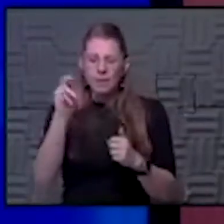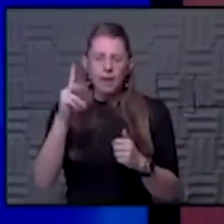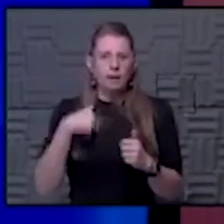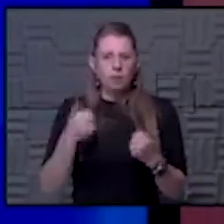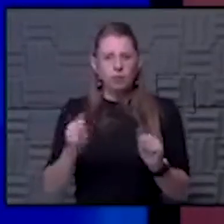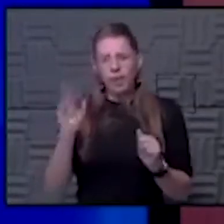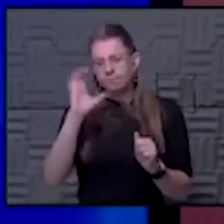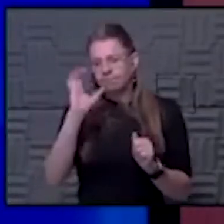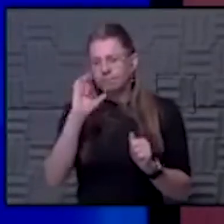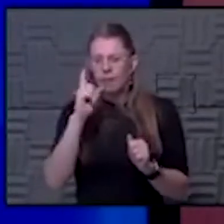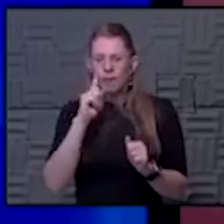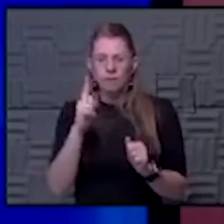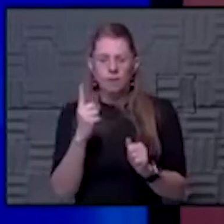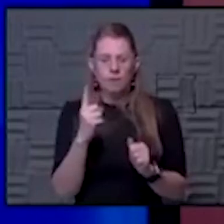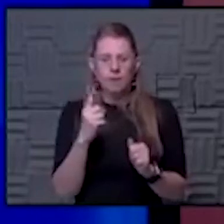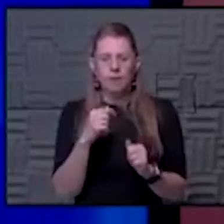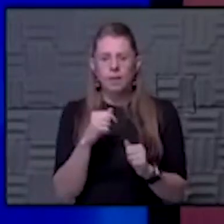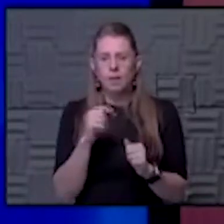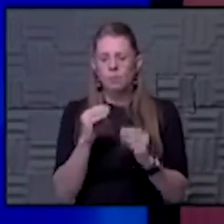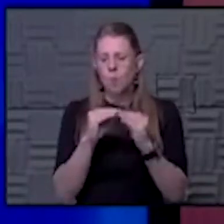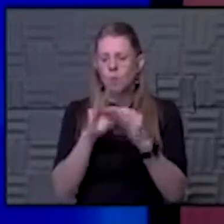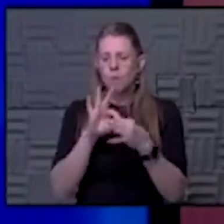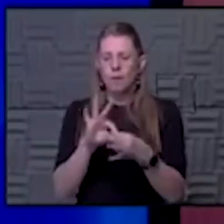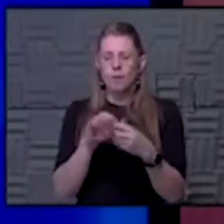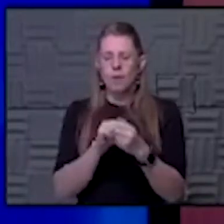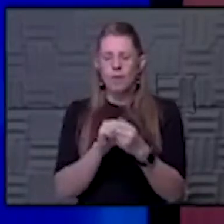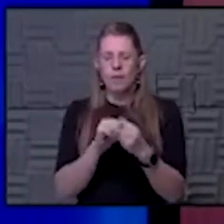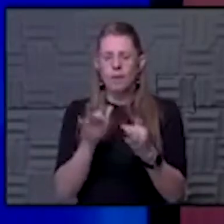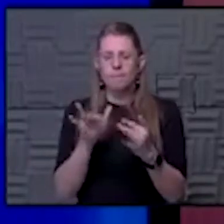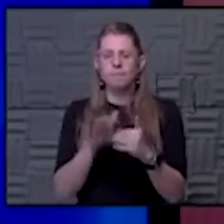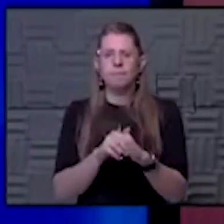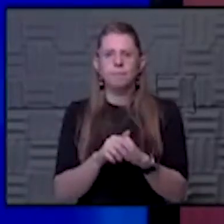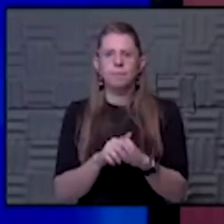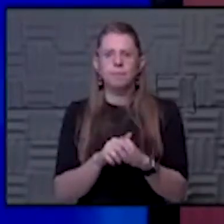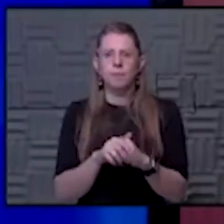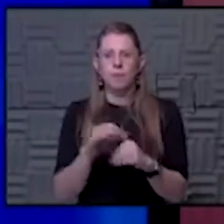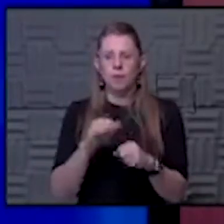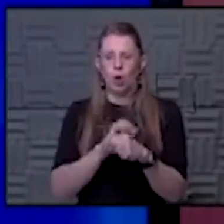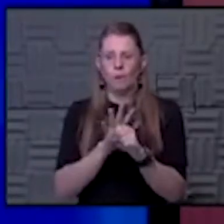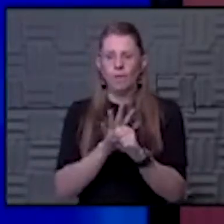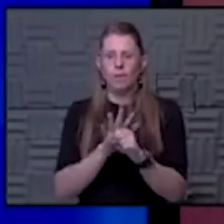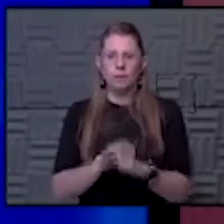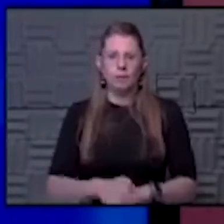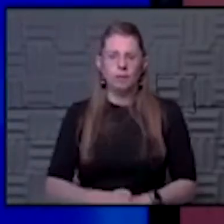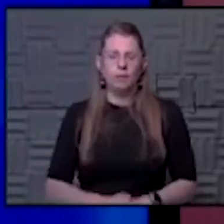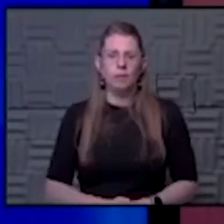is more related to the COVID.